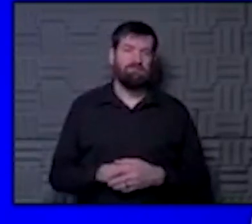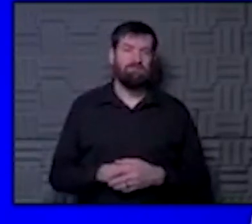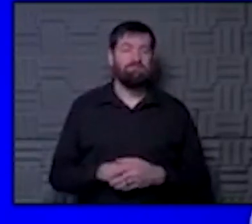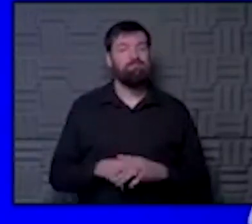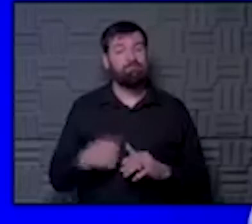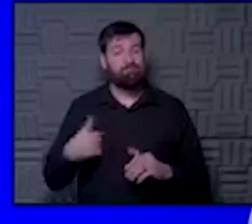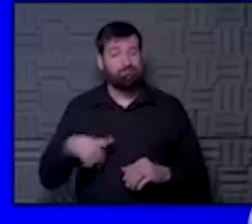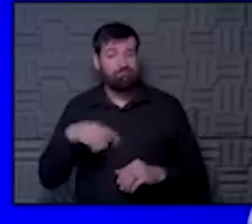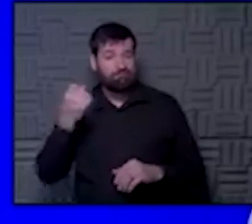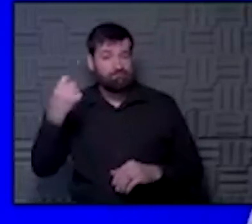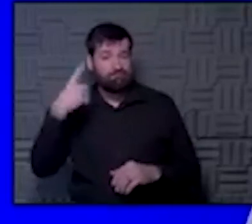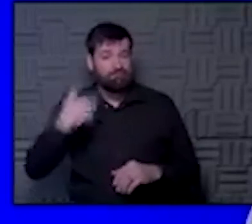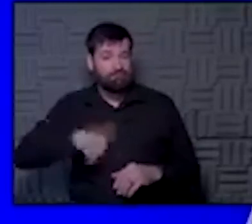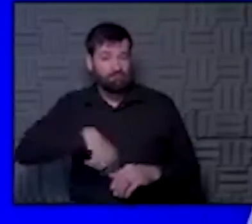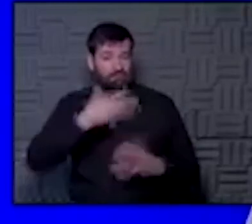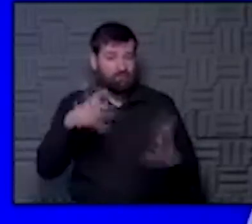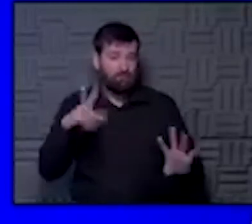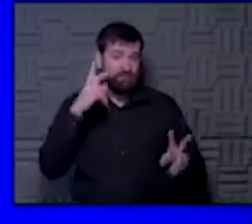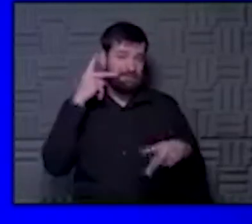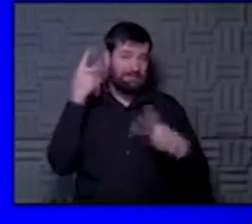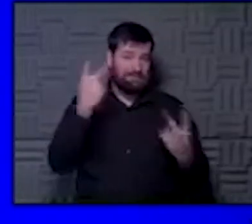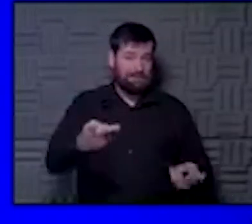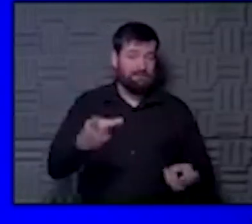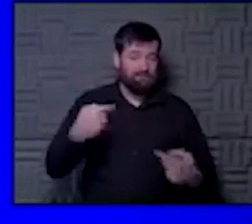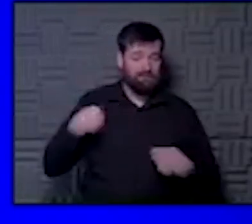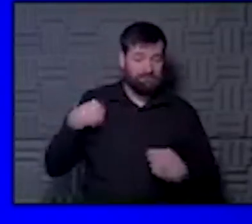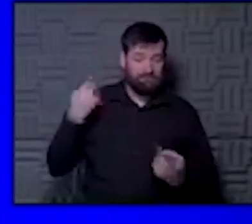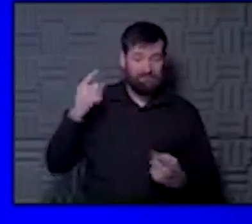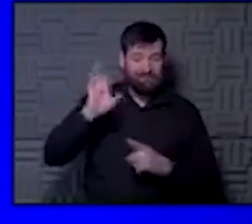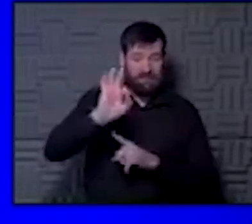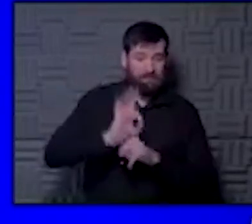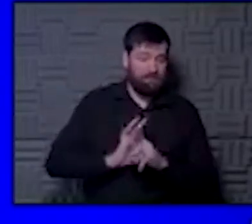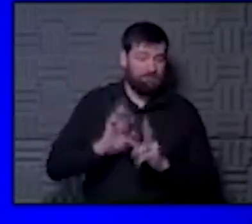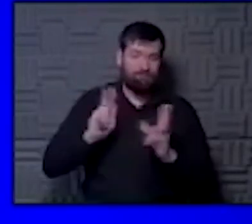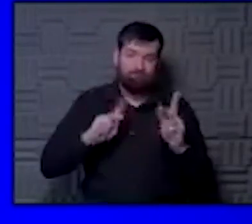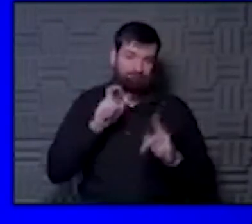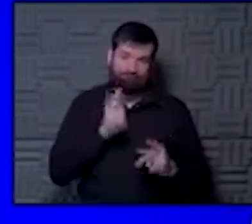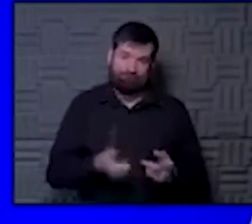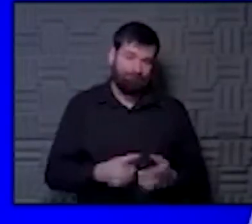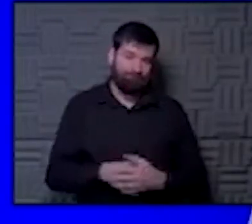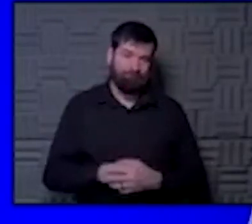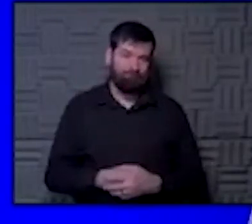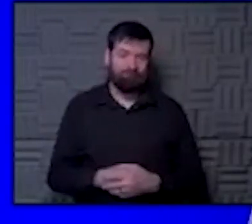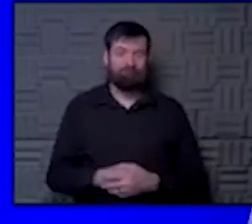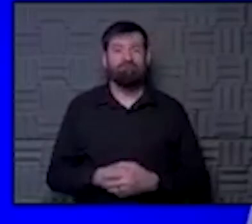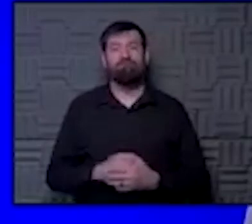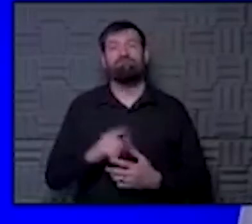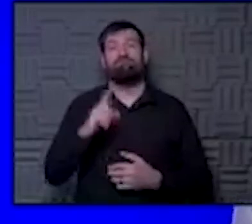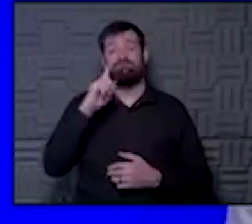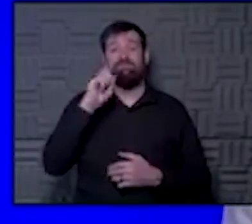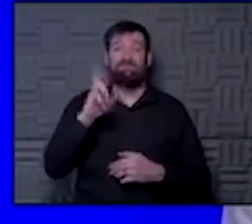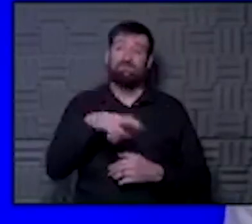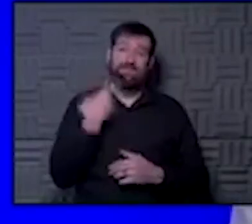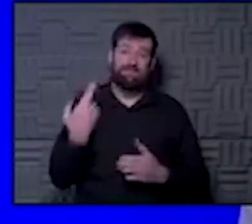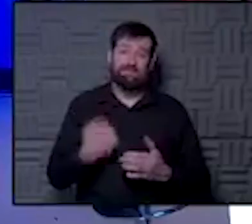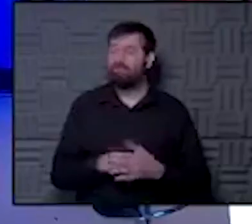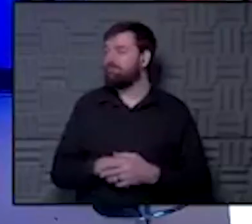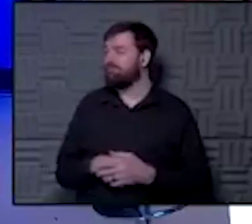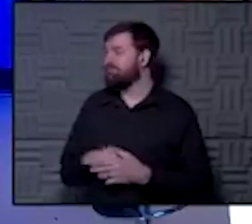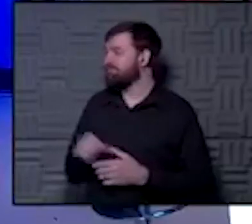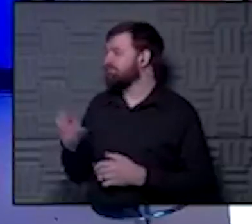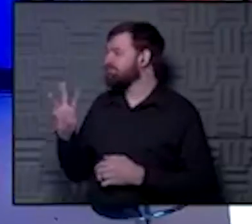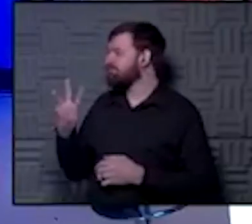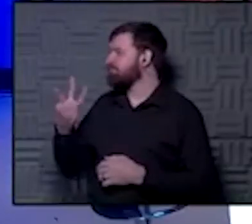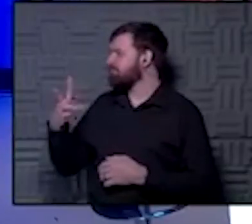we understand, and what we have seen these past 9 months, people aren't necessarily doing that. So I think it is a little bit risky. Yeah, what's the World